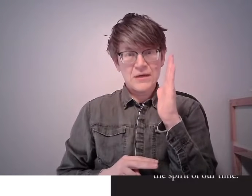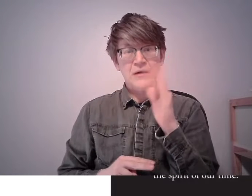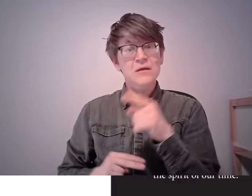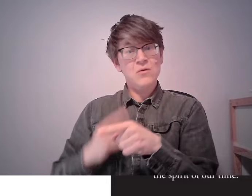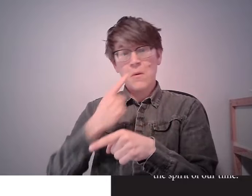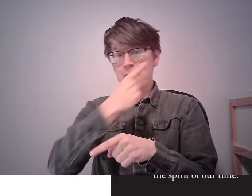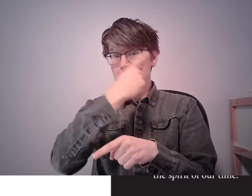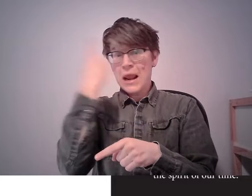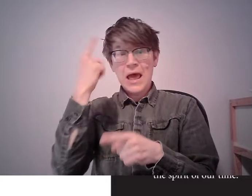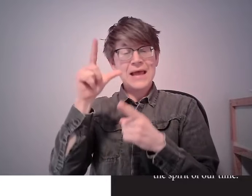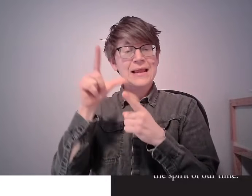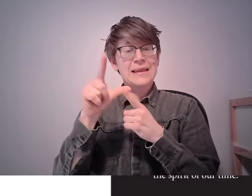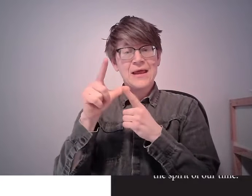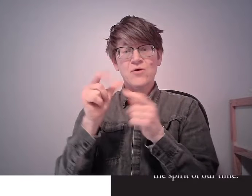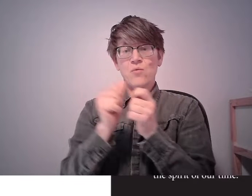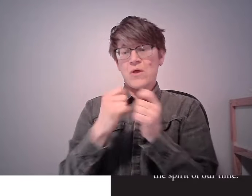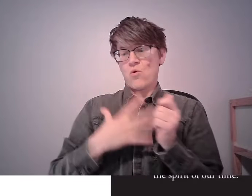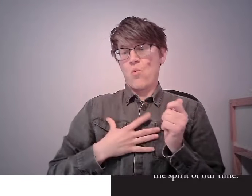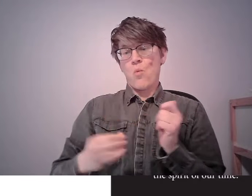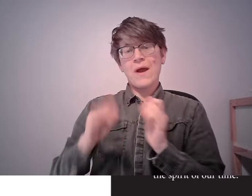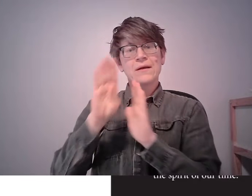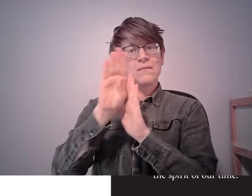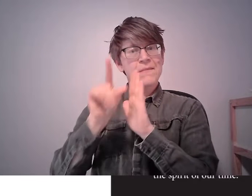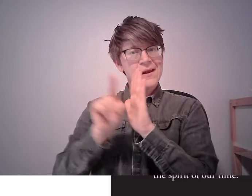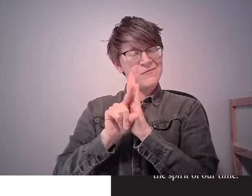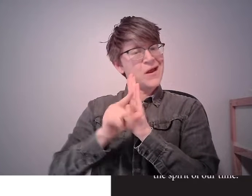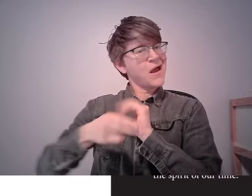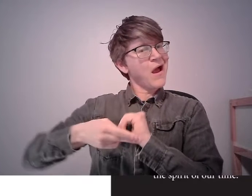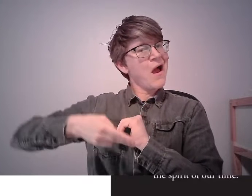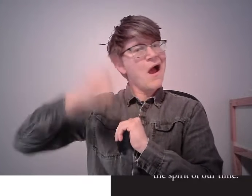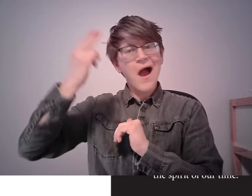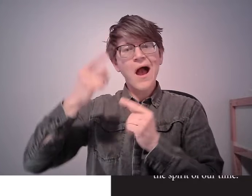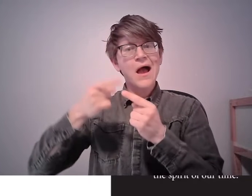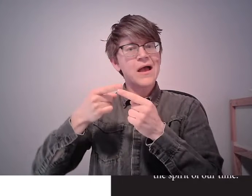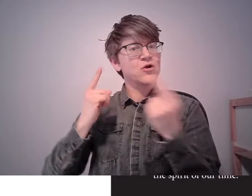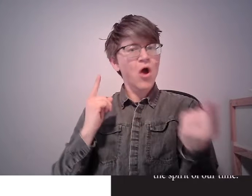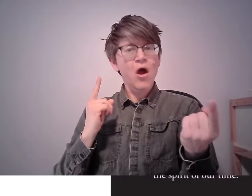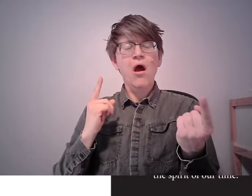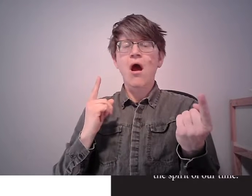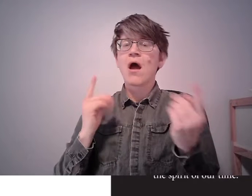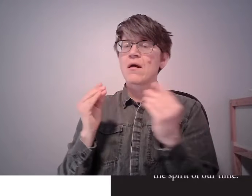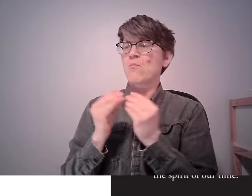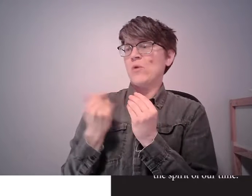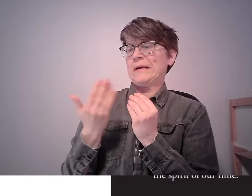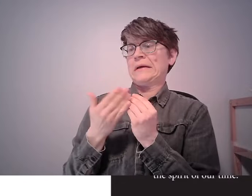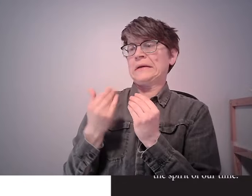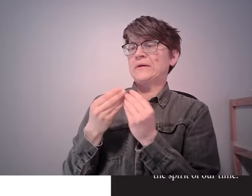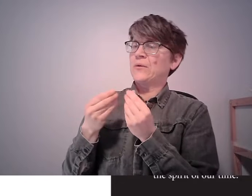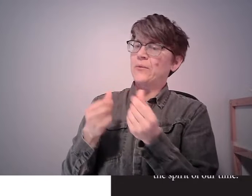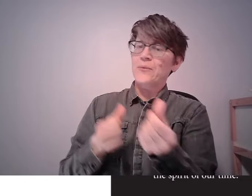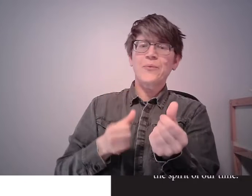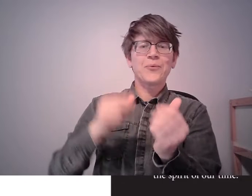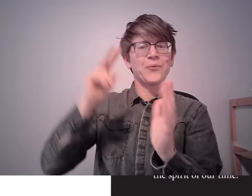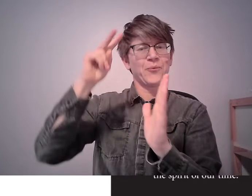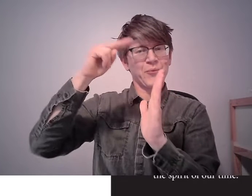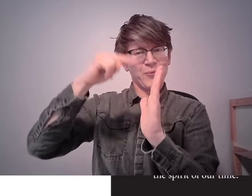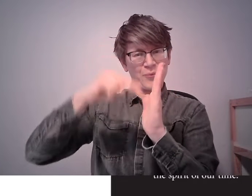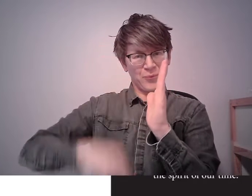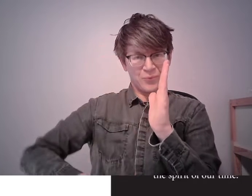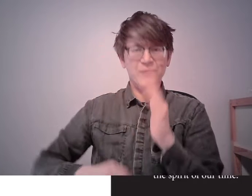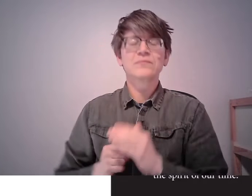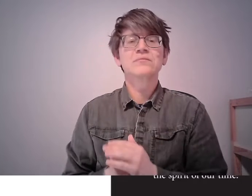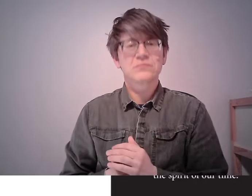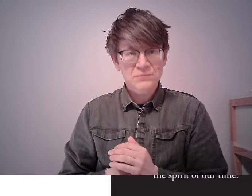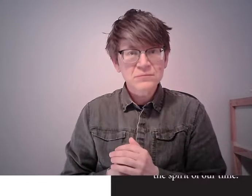white background have the most contrast. That's the best for strong legibility and smooth reading. But